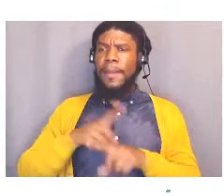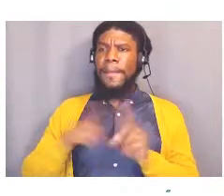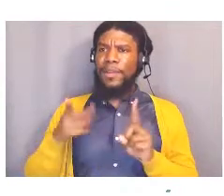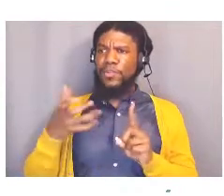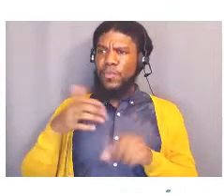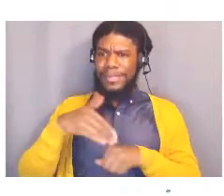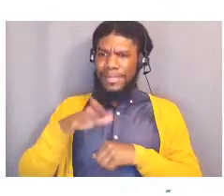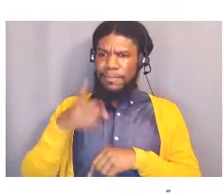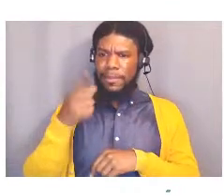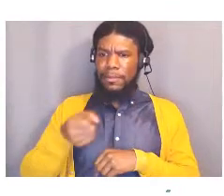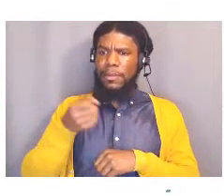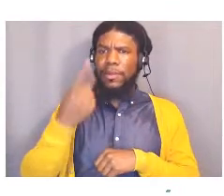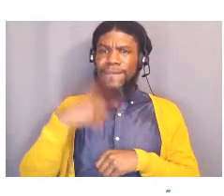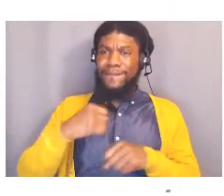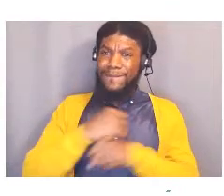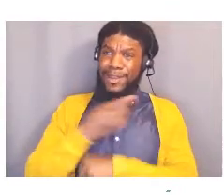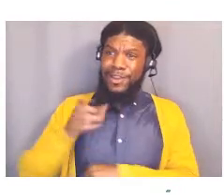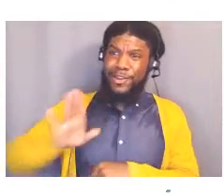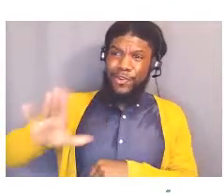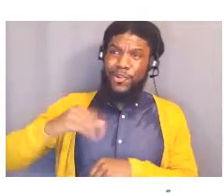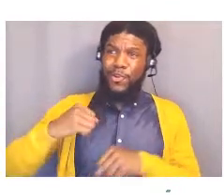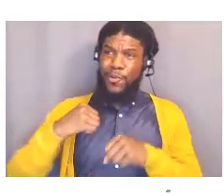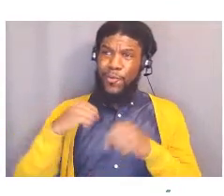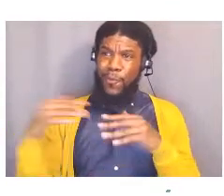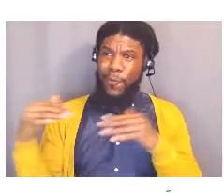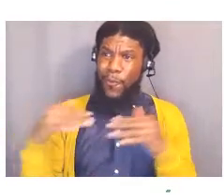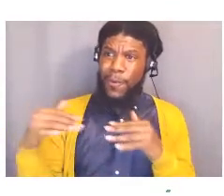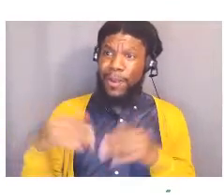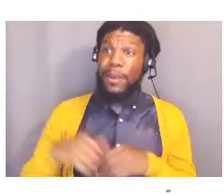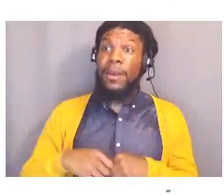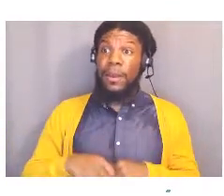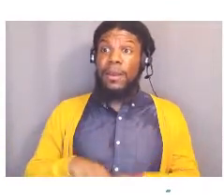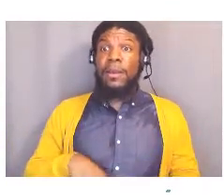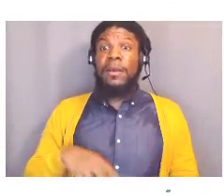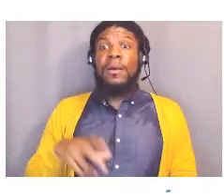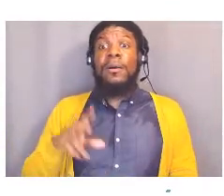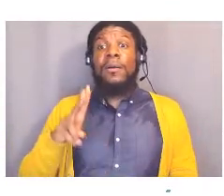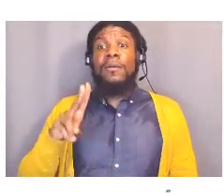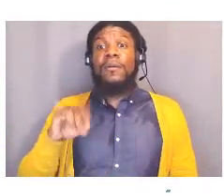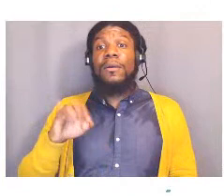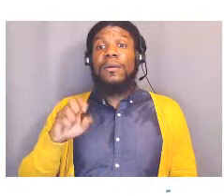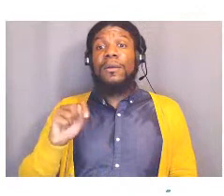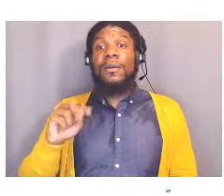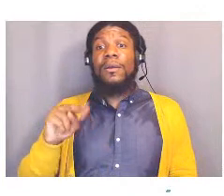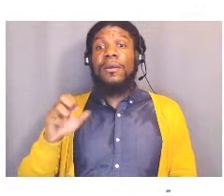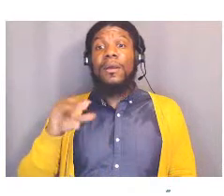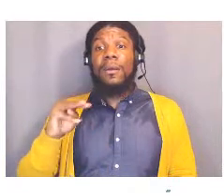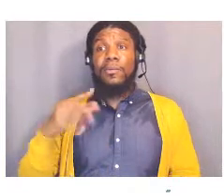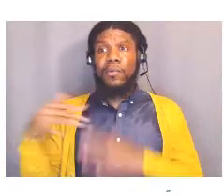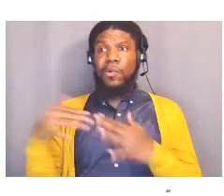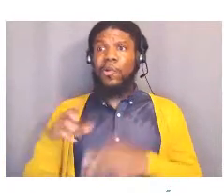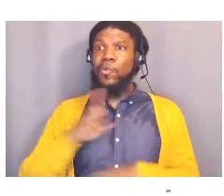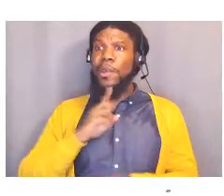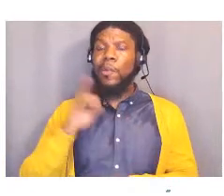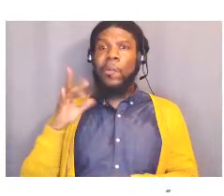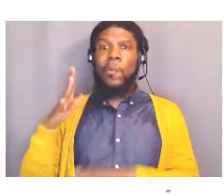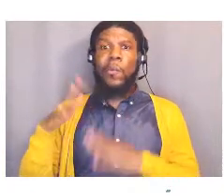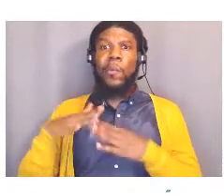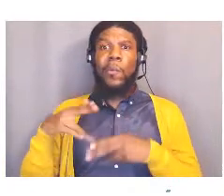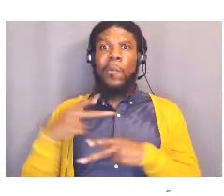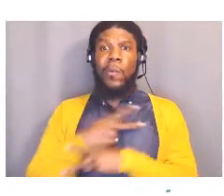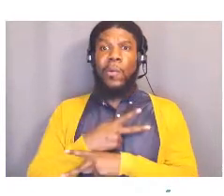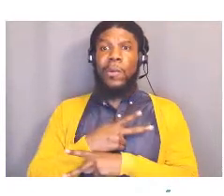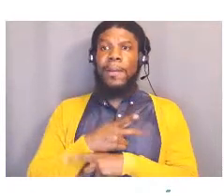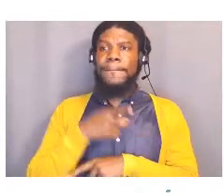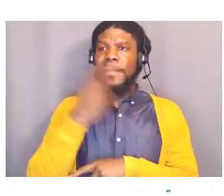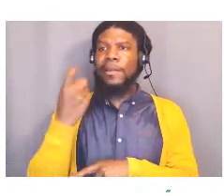their wars. And the Vietnam War was one of the worst, because it was not one in which we should have